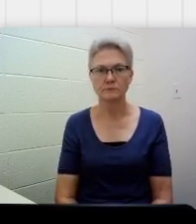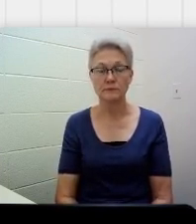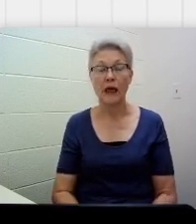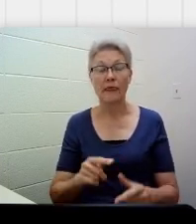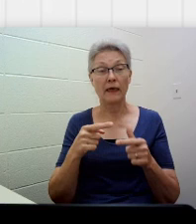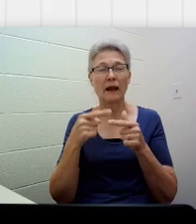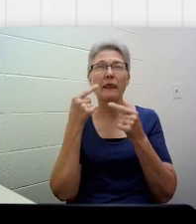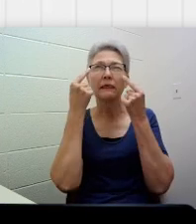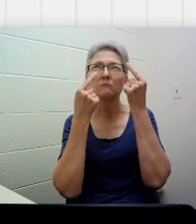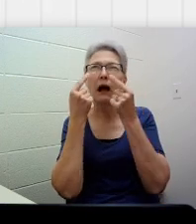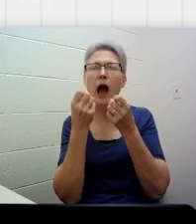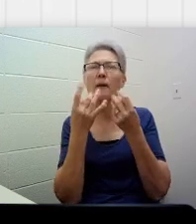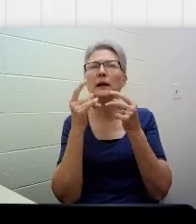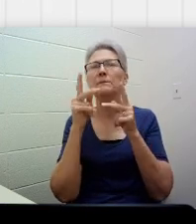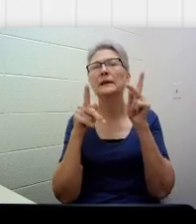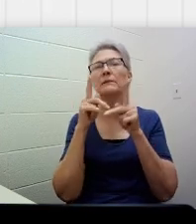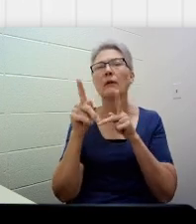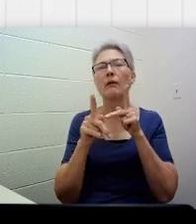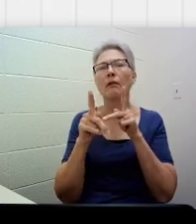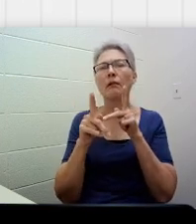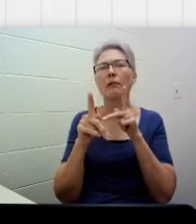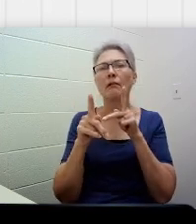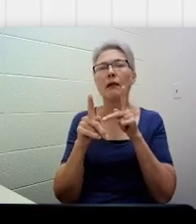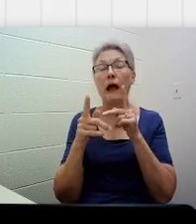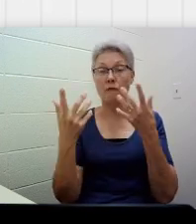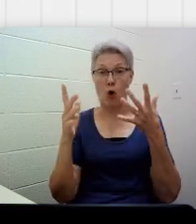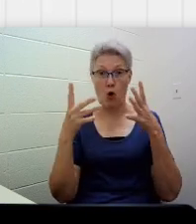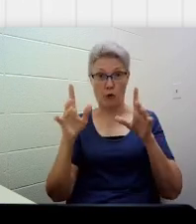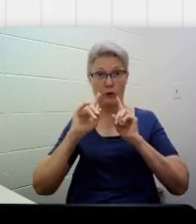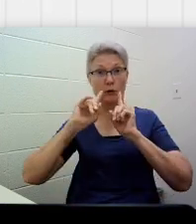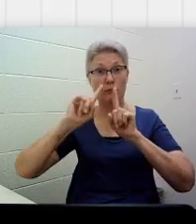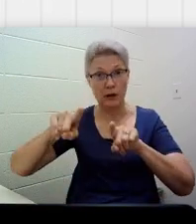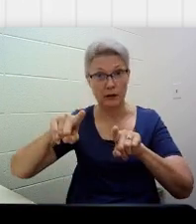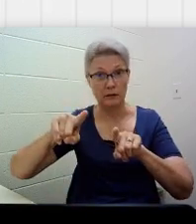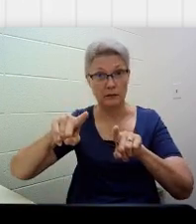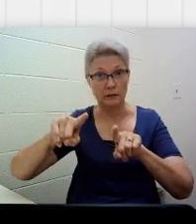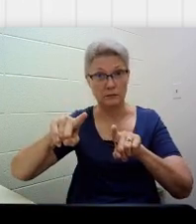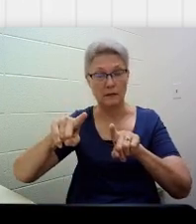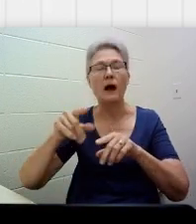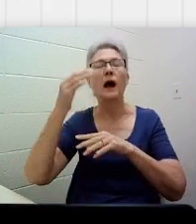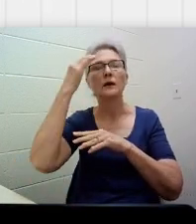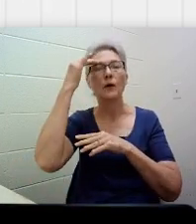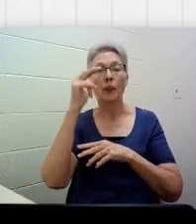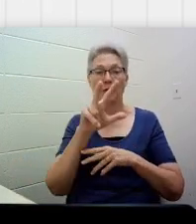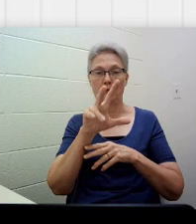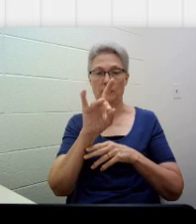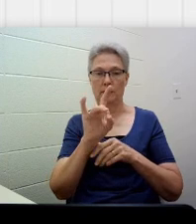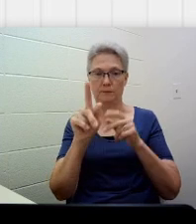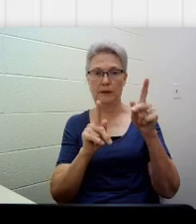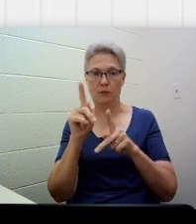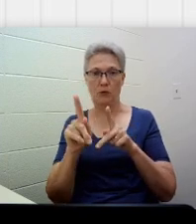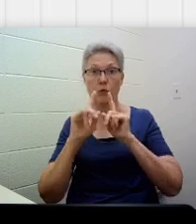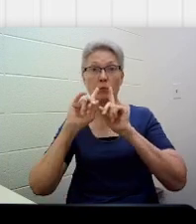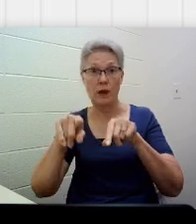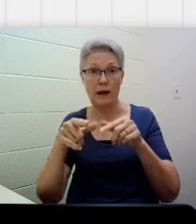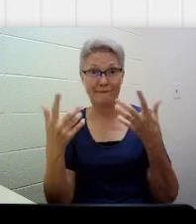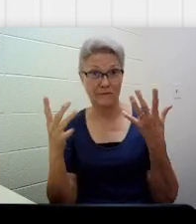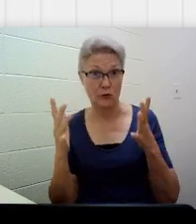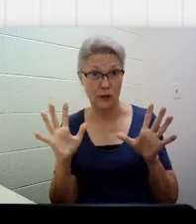Then I have to think about how many people have already replied. I know that 38 people have